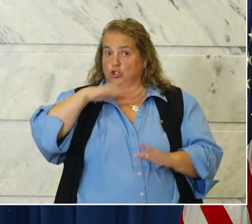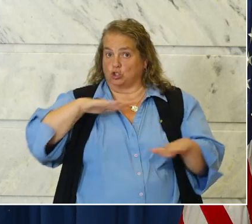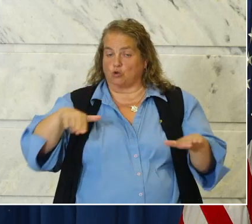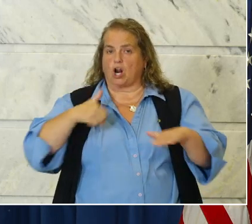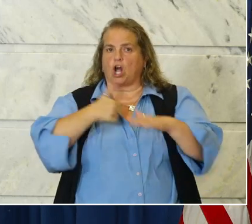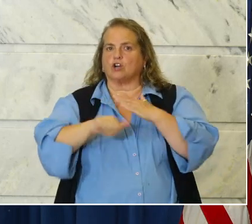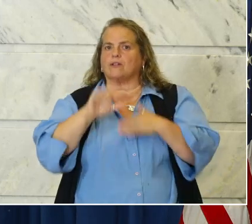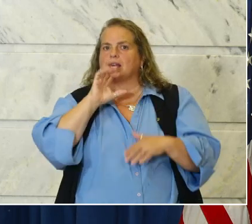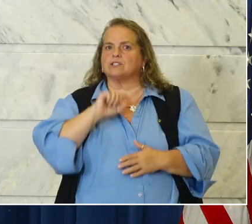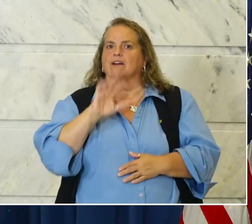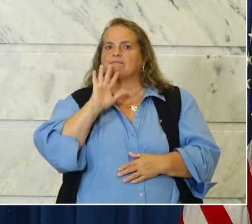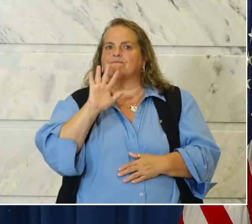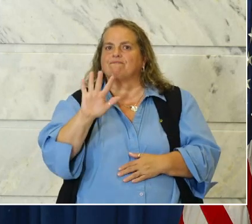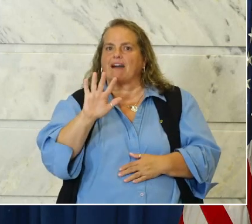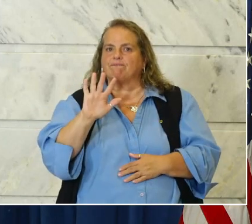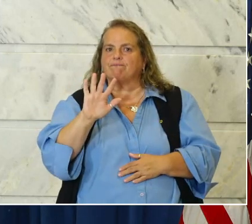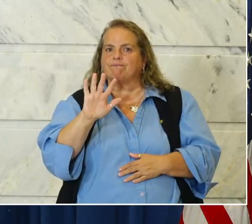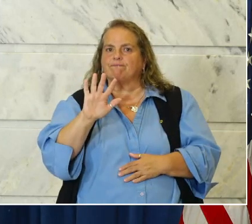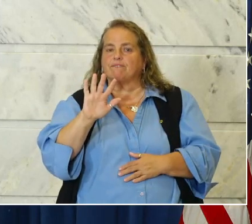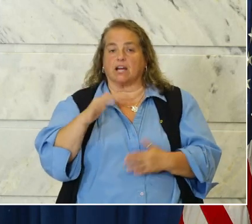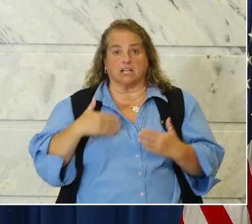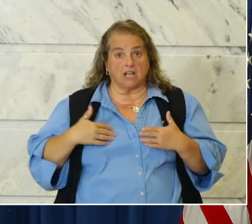The youngest is 11 days old.